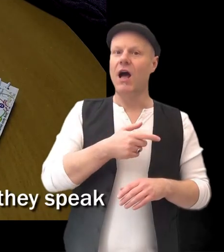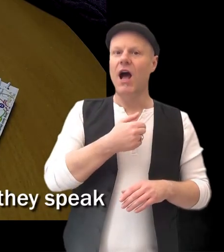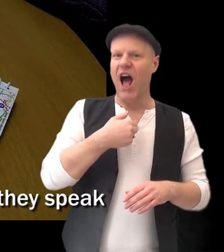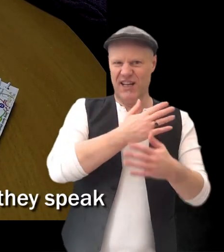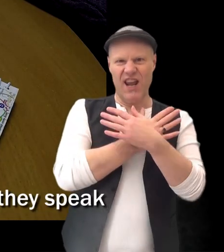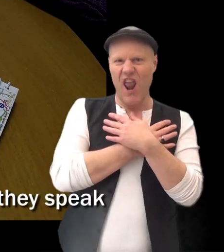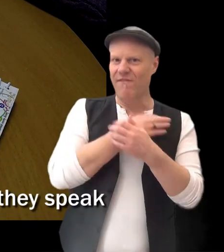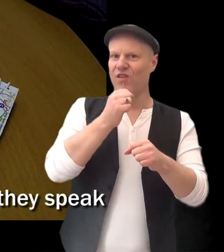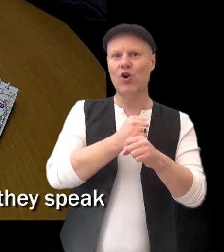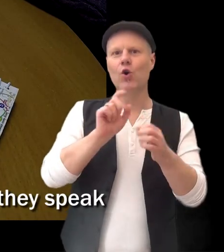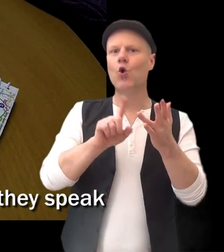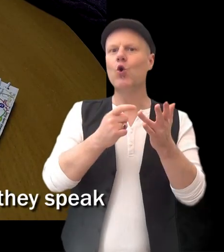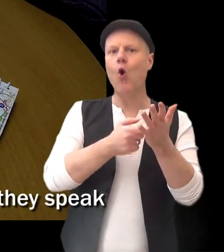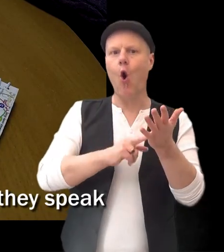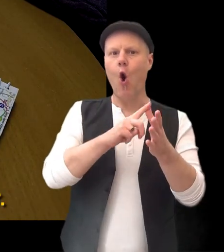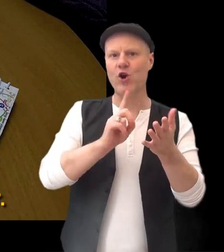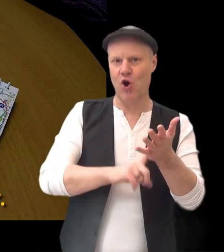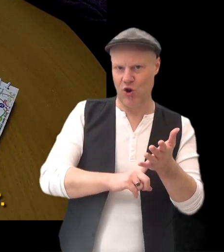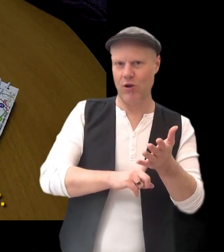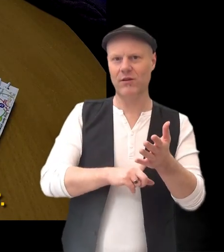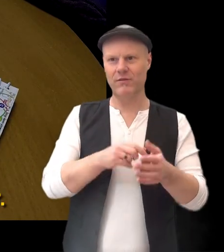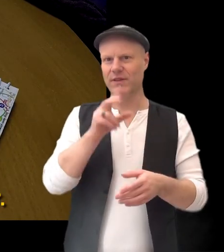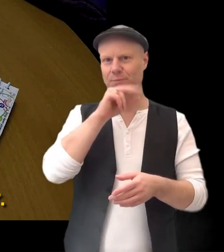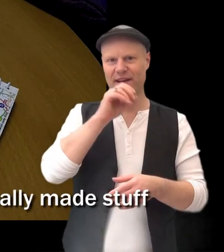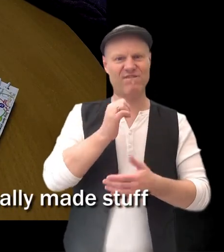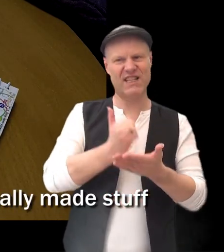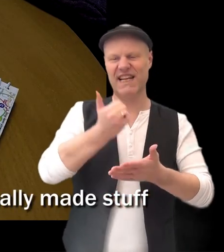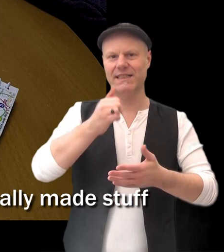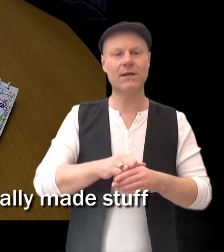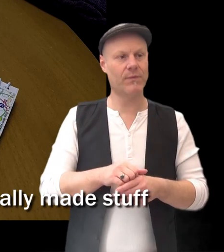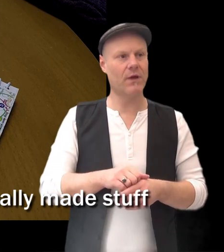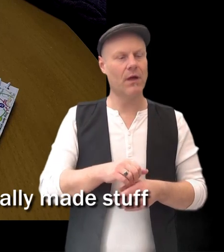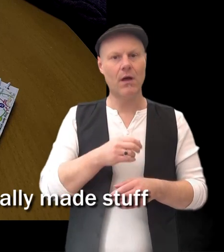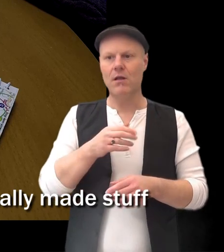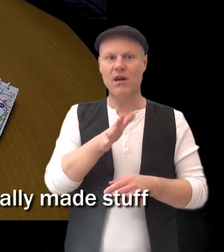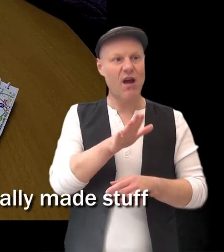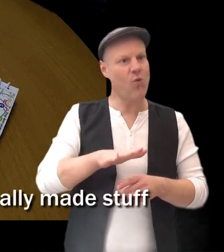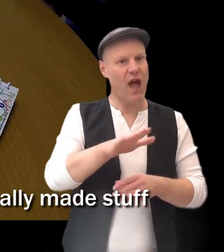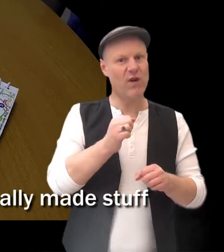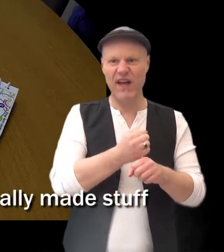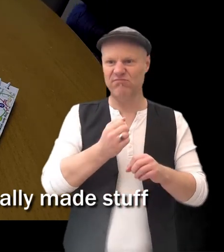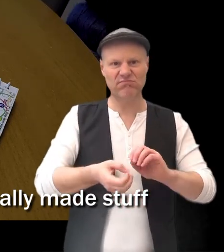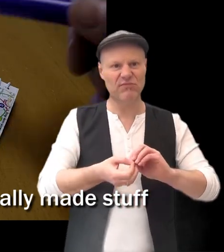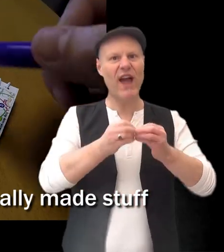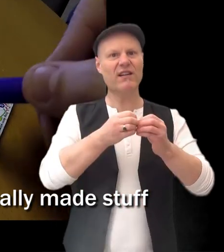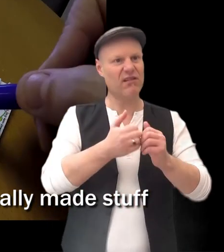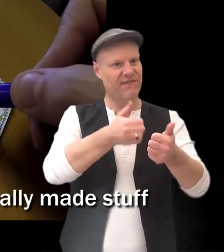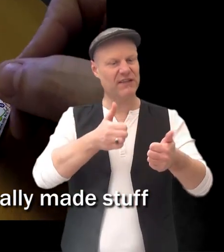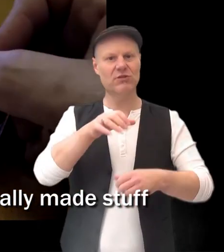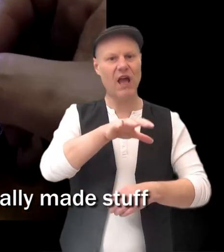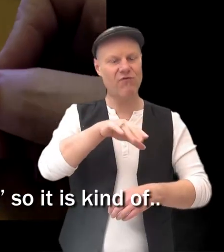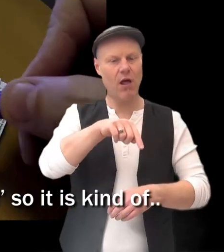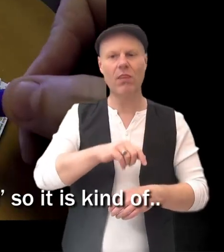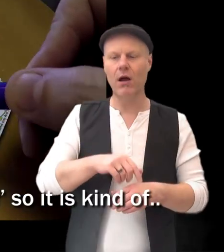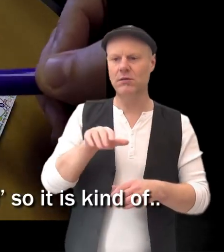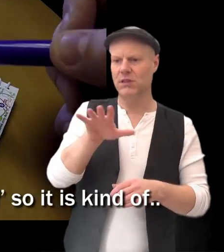Oh. I love Gornal, just the way they speak. It's lovely, eh? Oh. Anywhere where they actually made stuff. Anywhere where they made stuff, so it